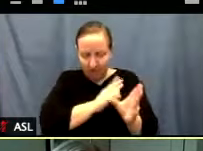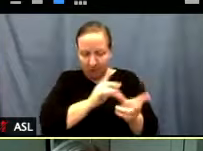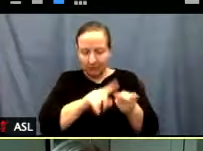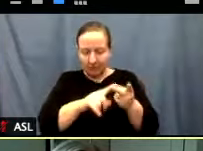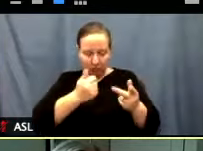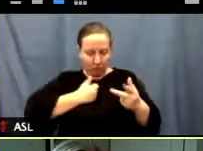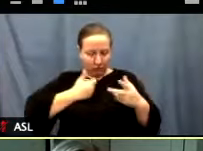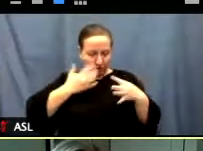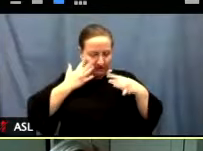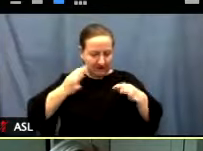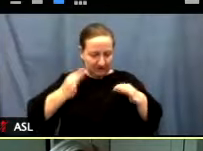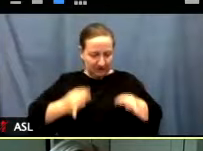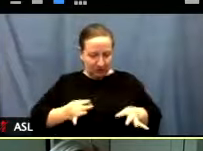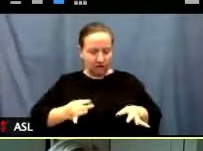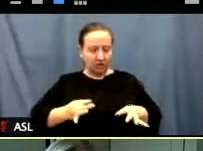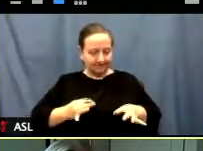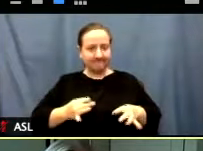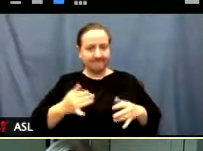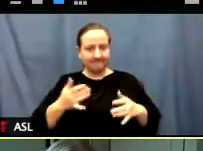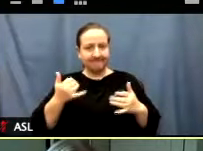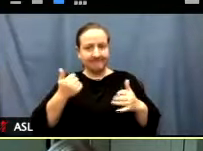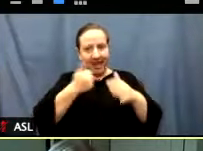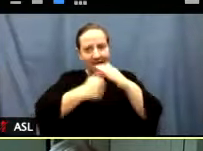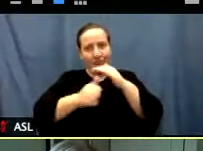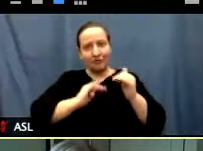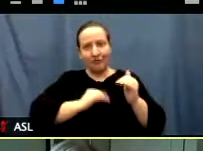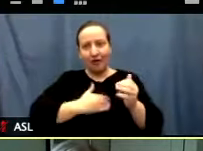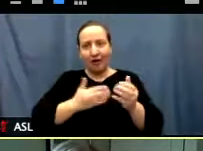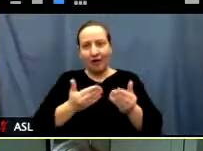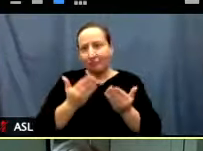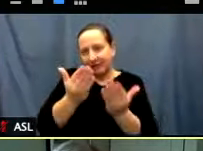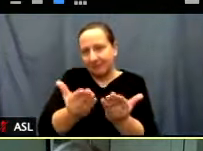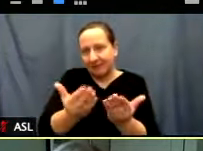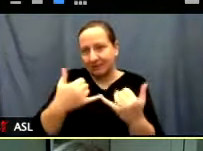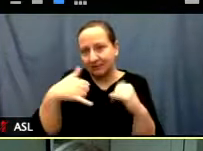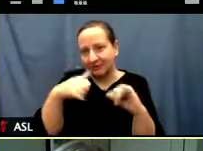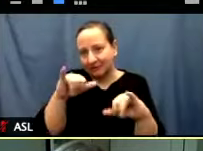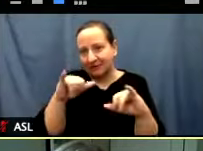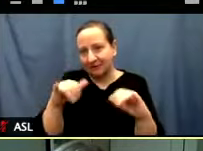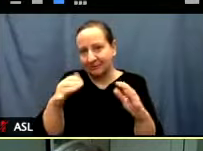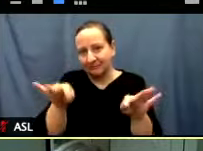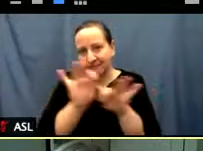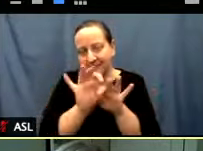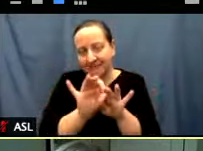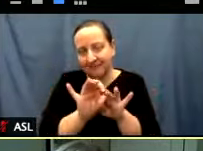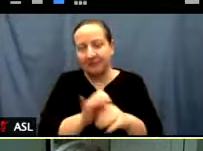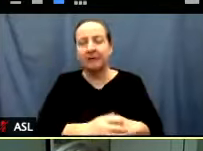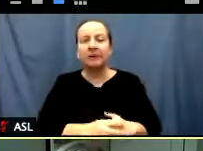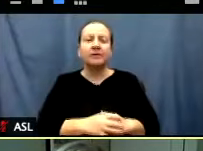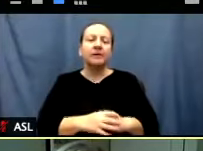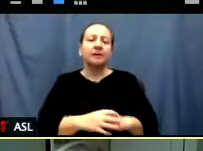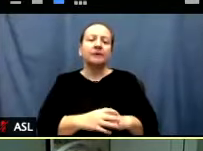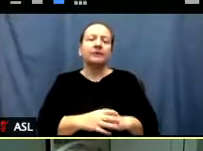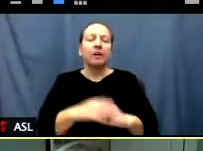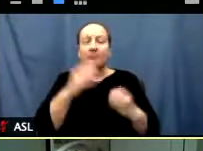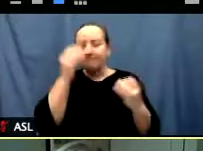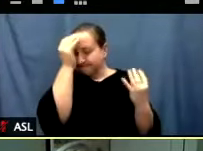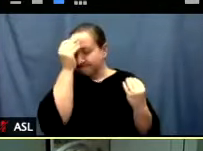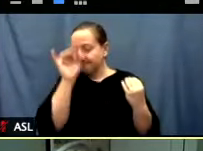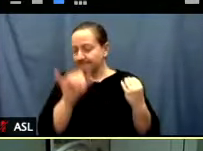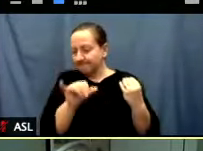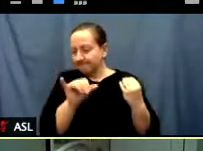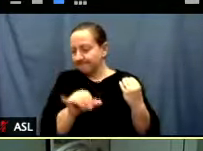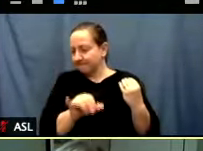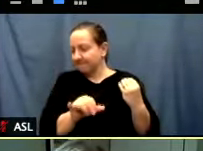decision making associated with these recommendations, and certainly taking into consideration, making sure